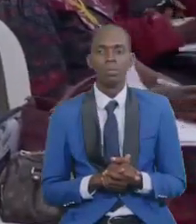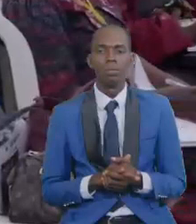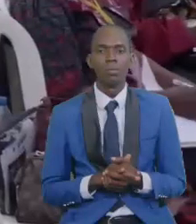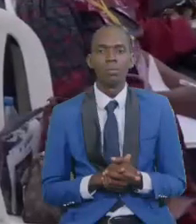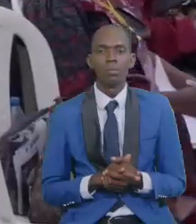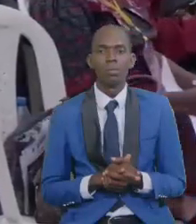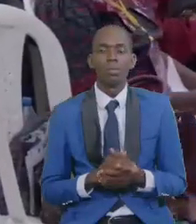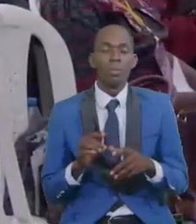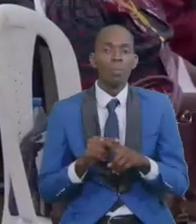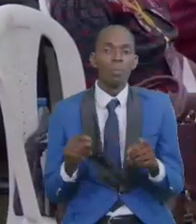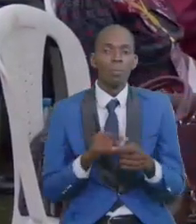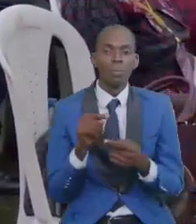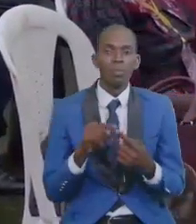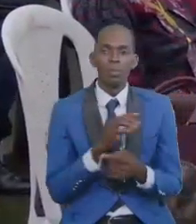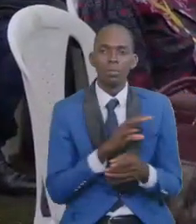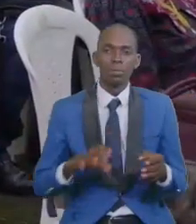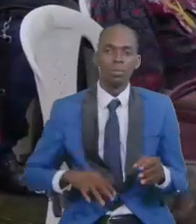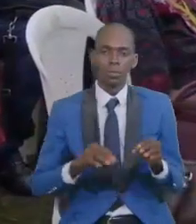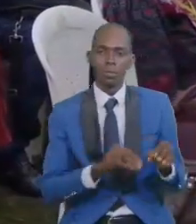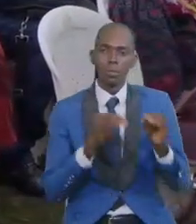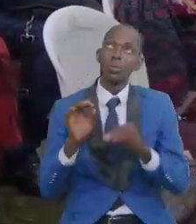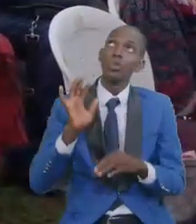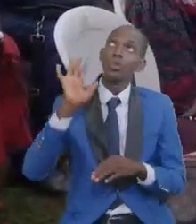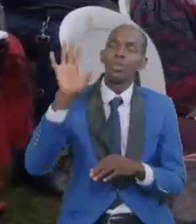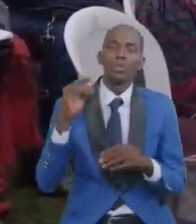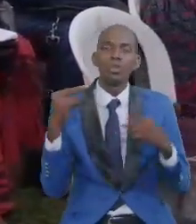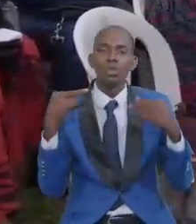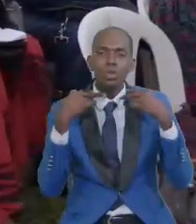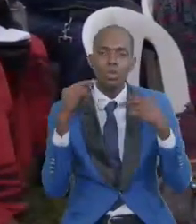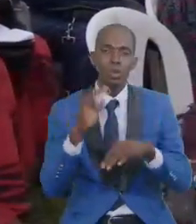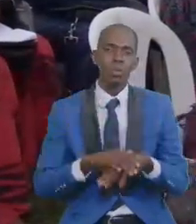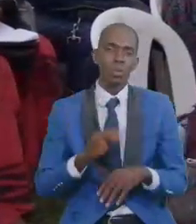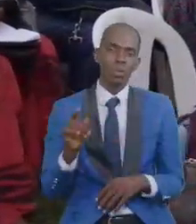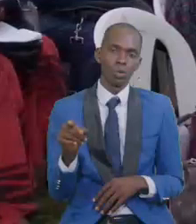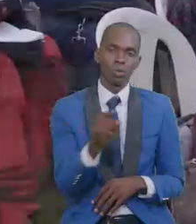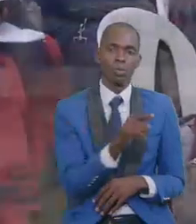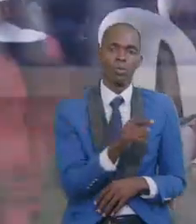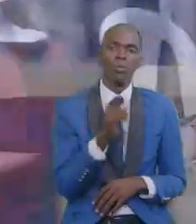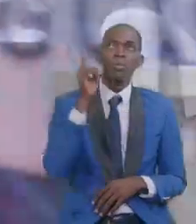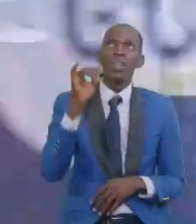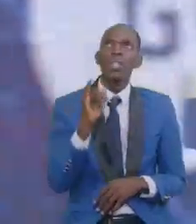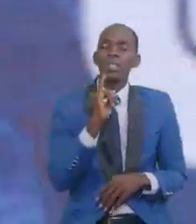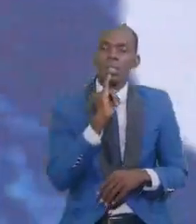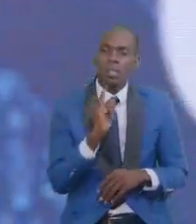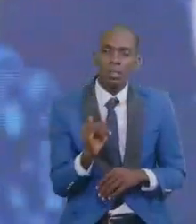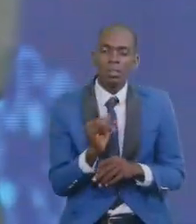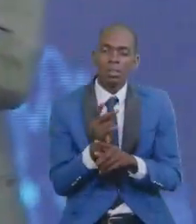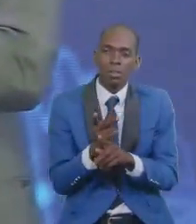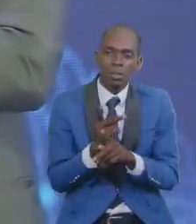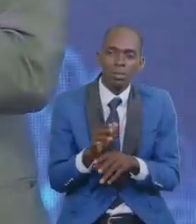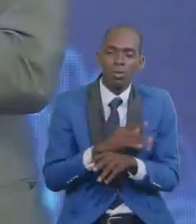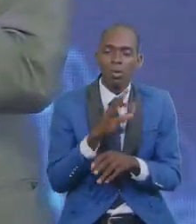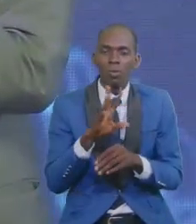But when Christ puts his yoke upon you, he's conscious of your pain, he's conscious of